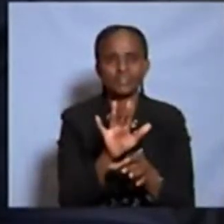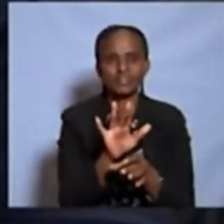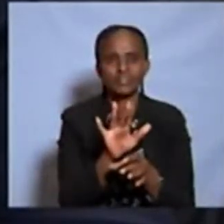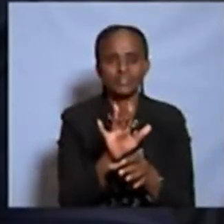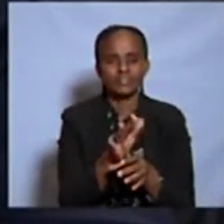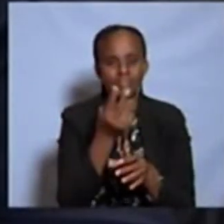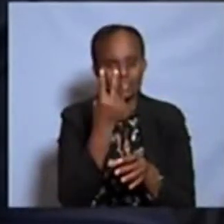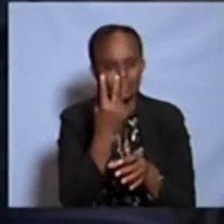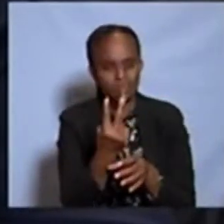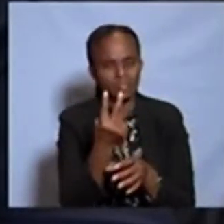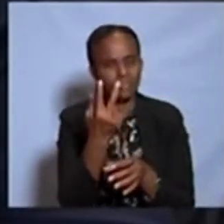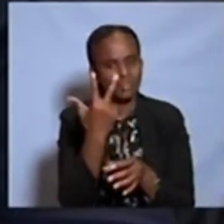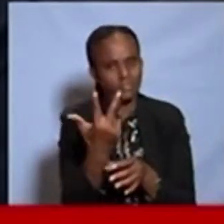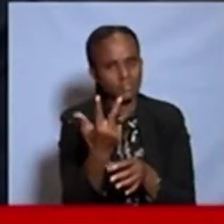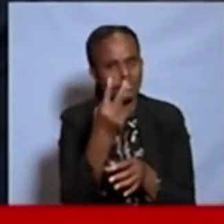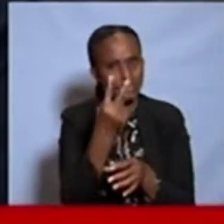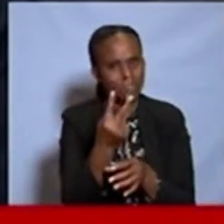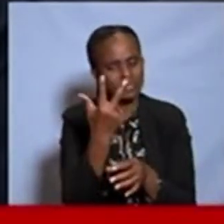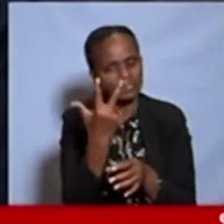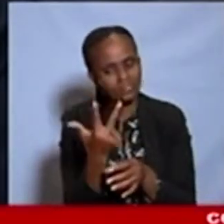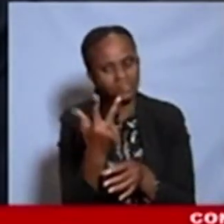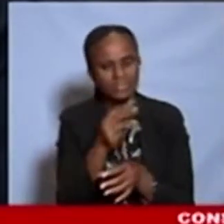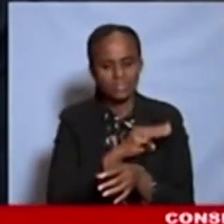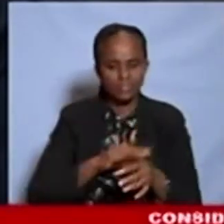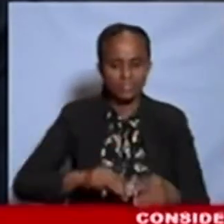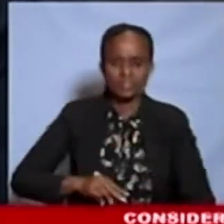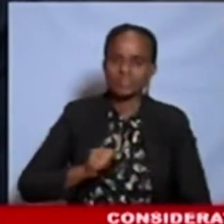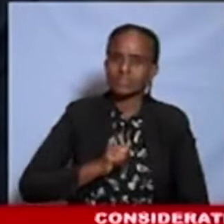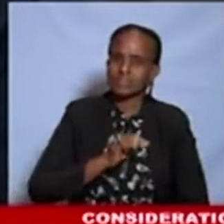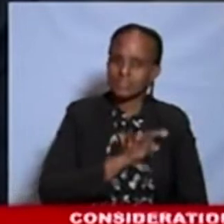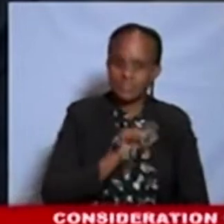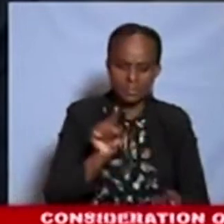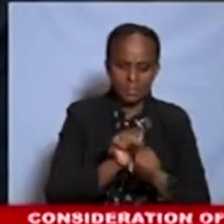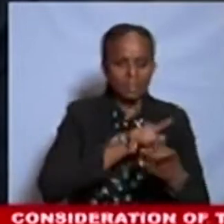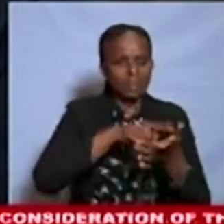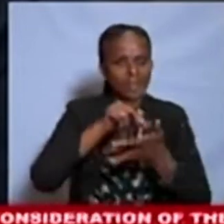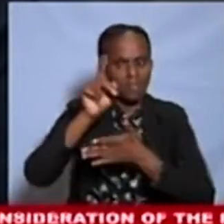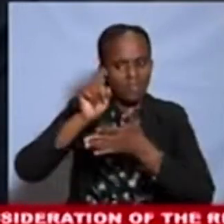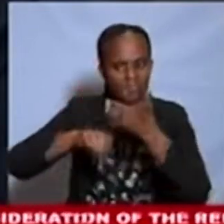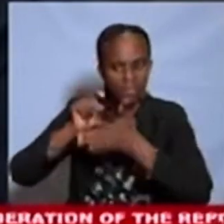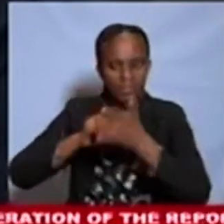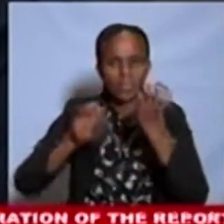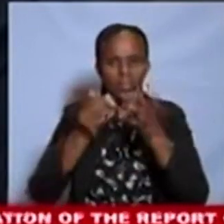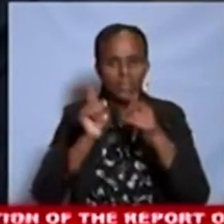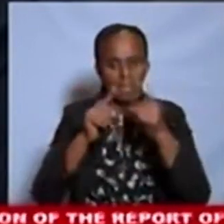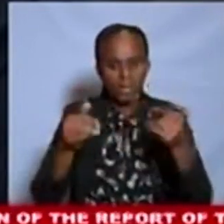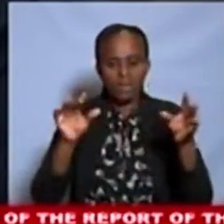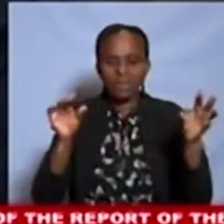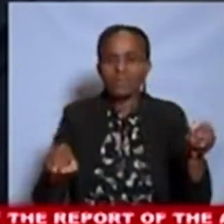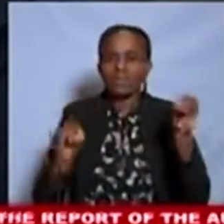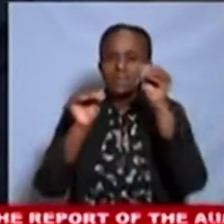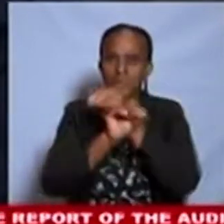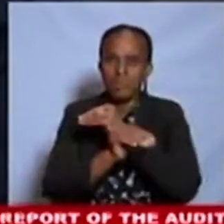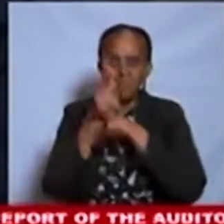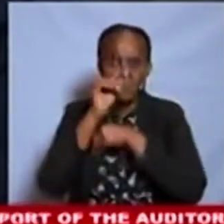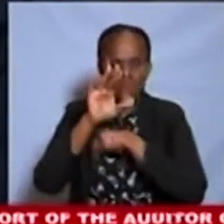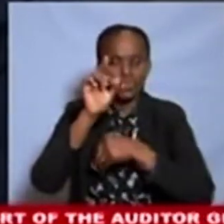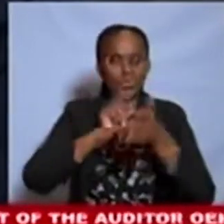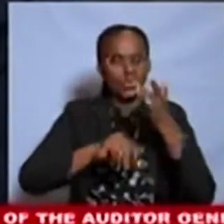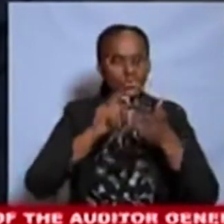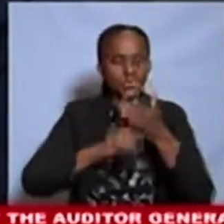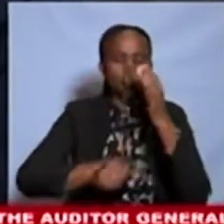the 2 and the 3, members of staff did not pay cash but opted to debt swap for the cost of